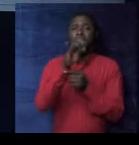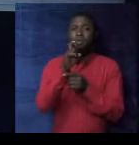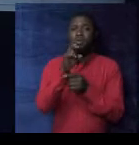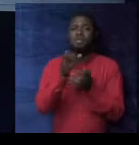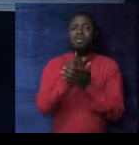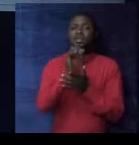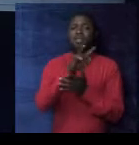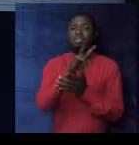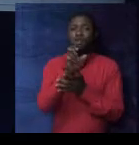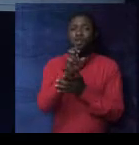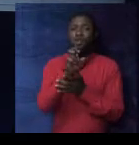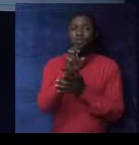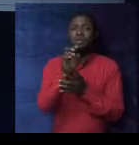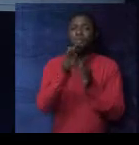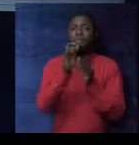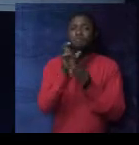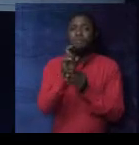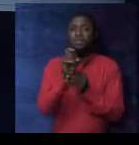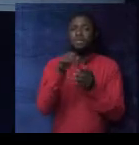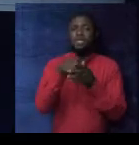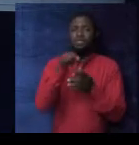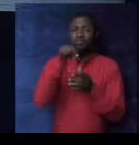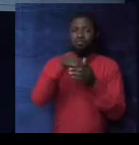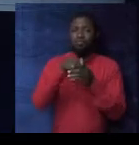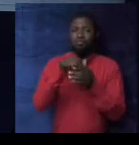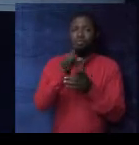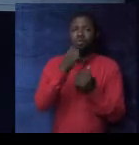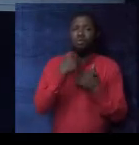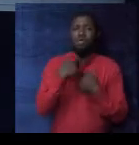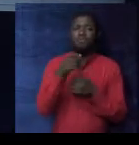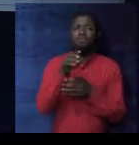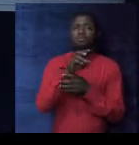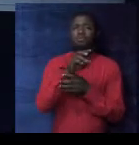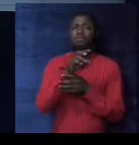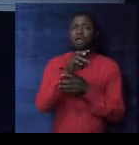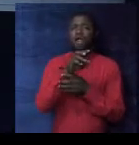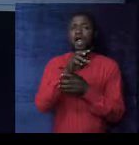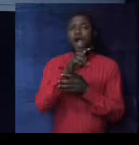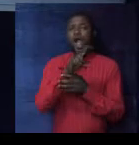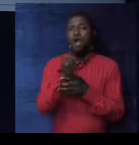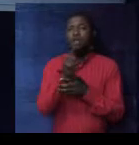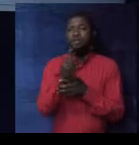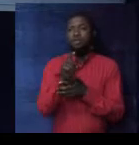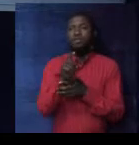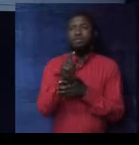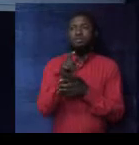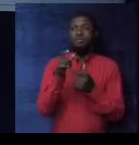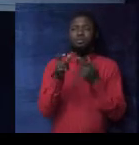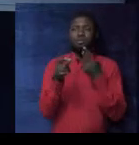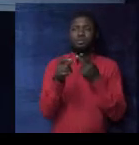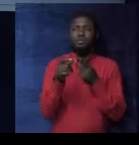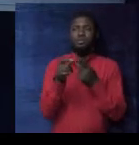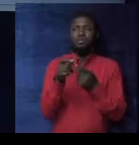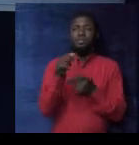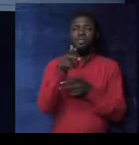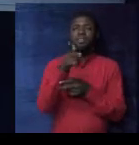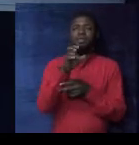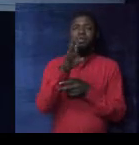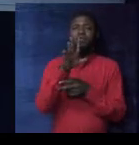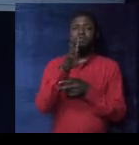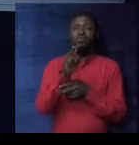3 big boxes, and that is 300 because inside one box you have 100 squares. And that 5 means 5 long strips, as you will